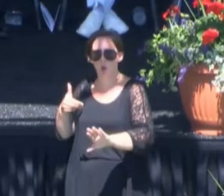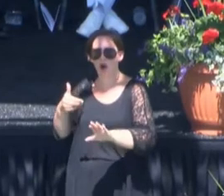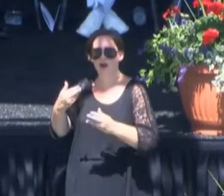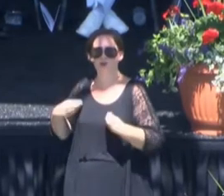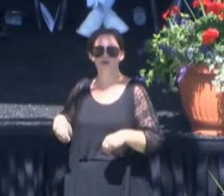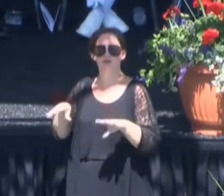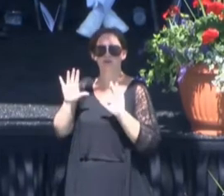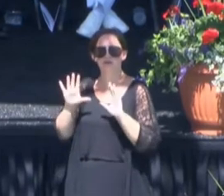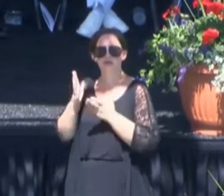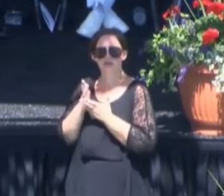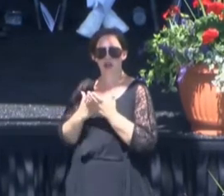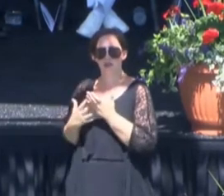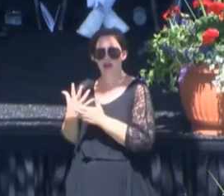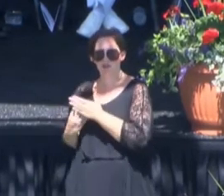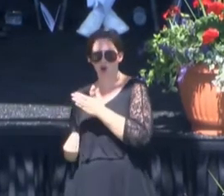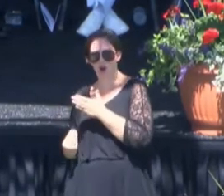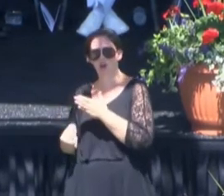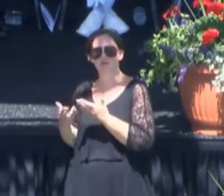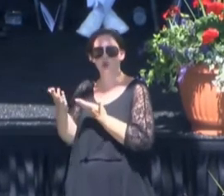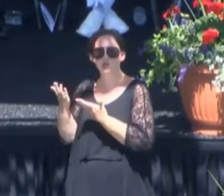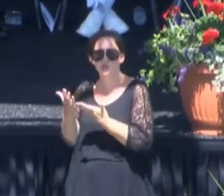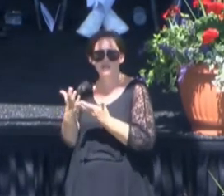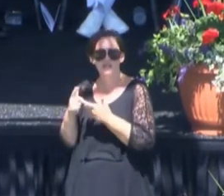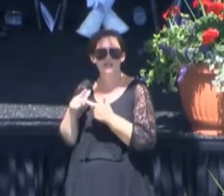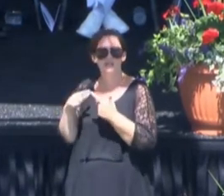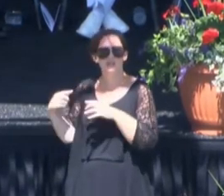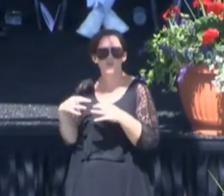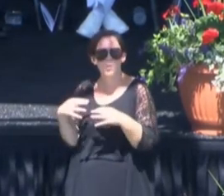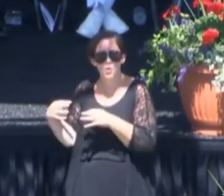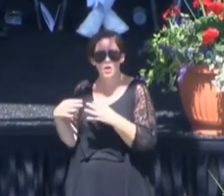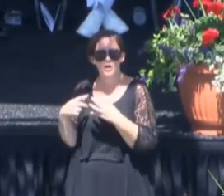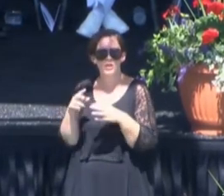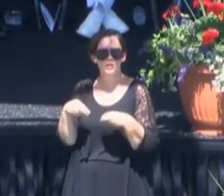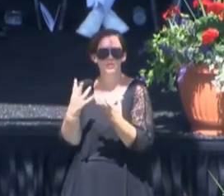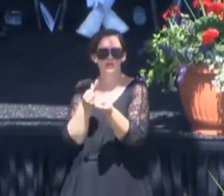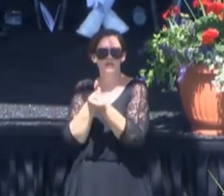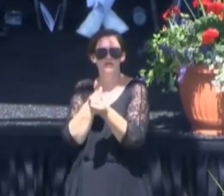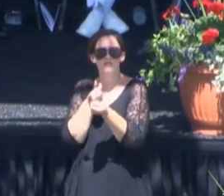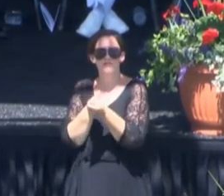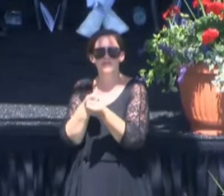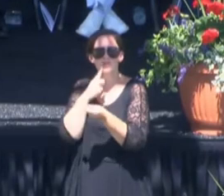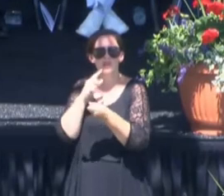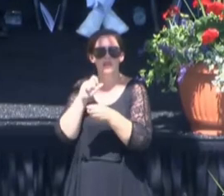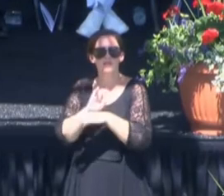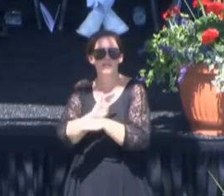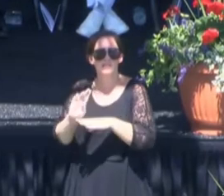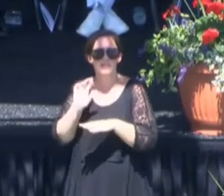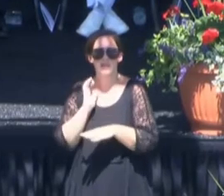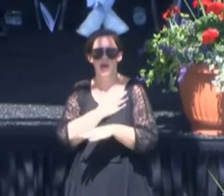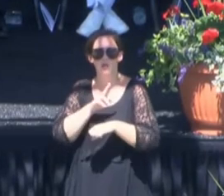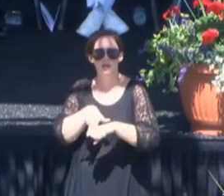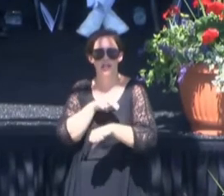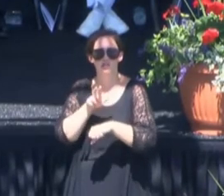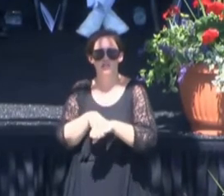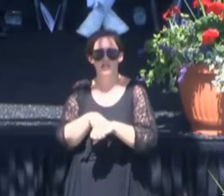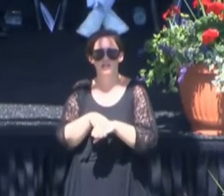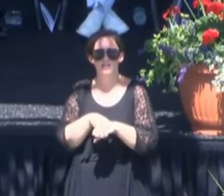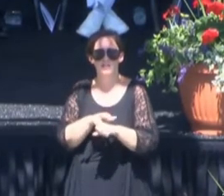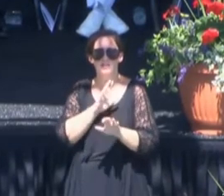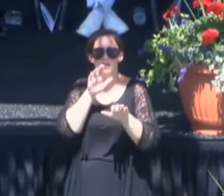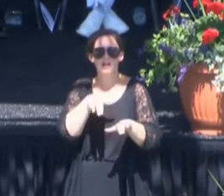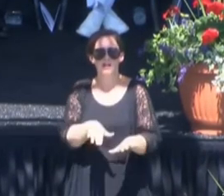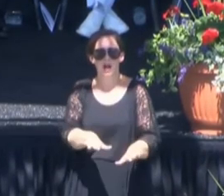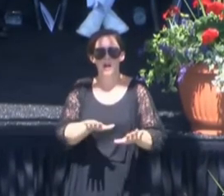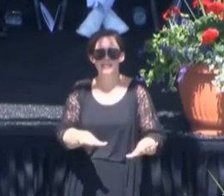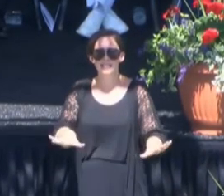out on the battlefield or in the service to the economy of our nation. A quote I've always loved is, "Calm seas never created a